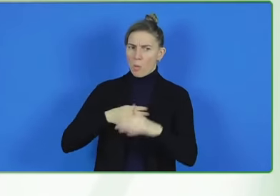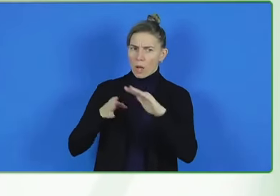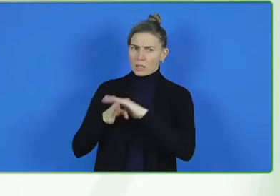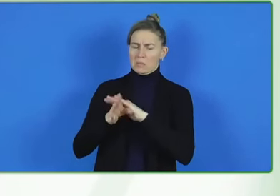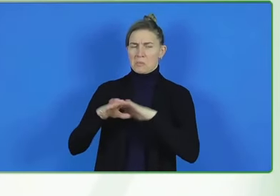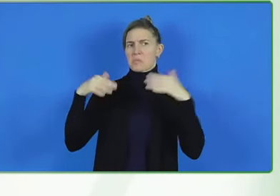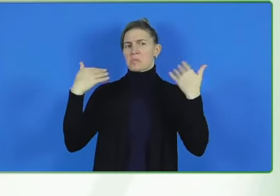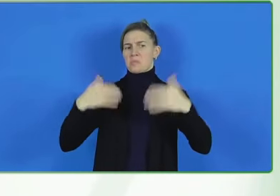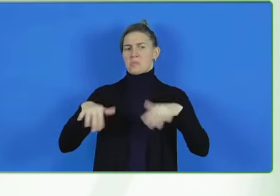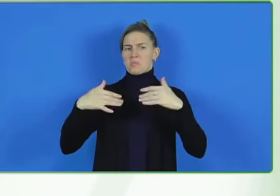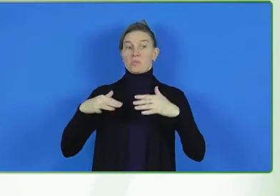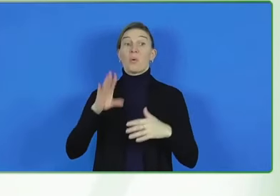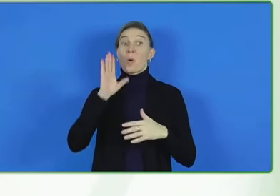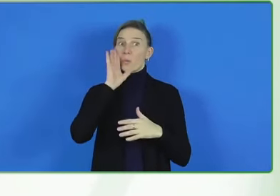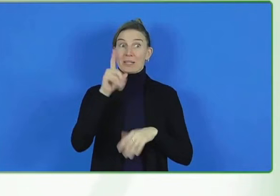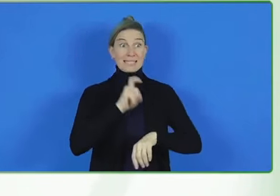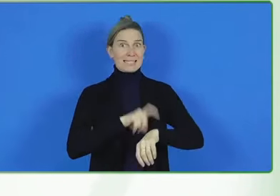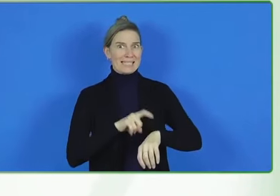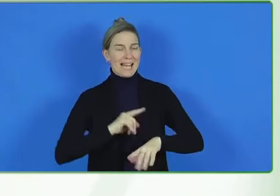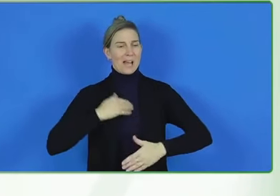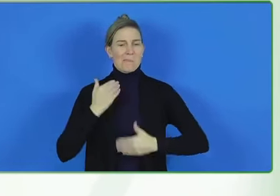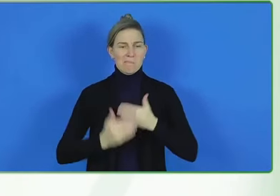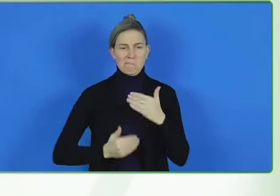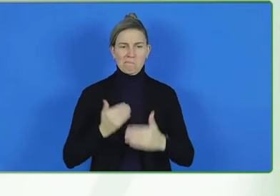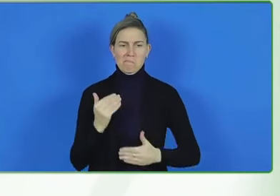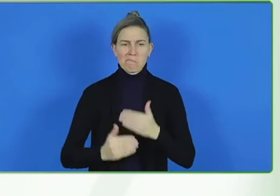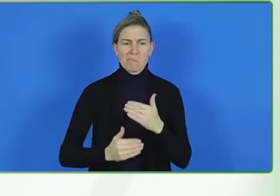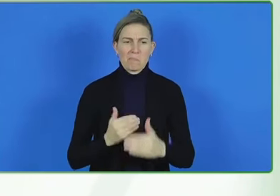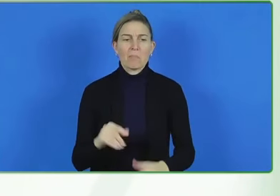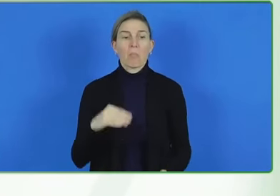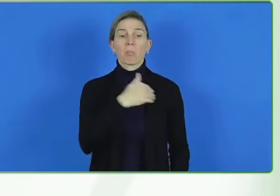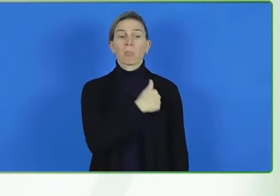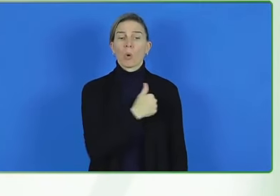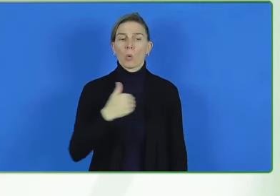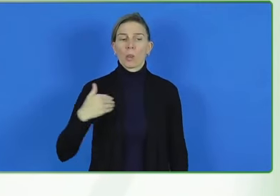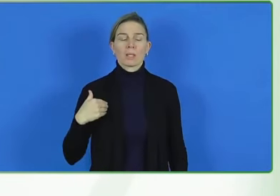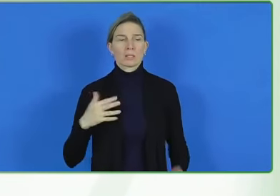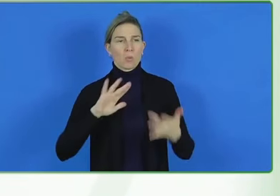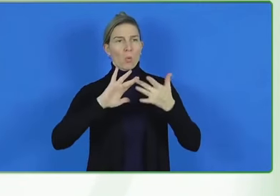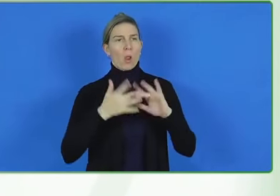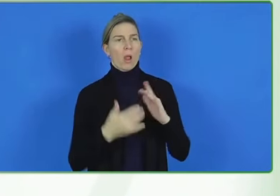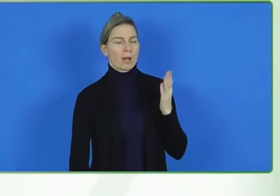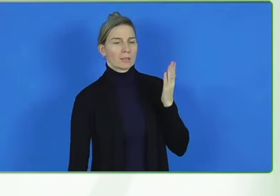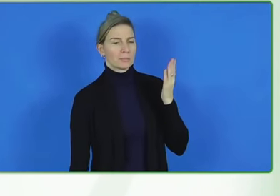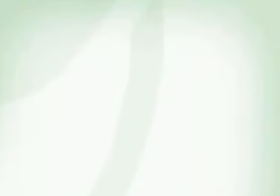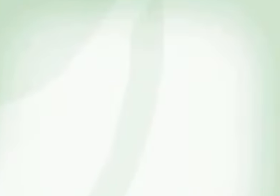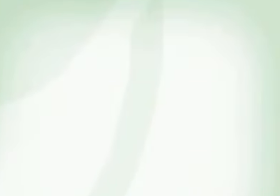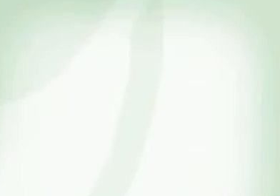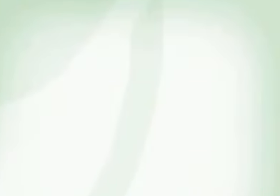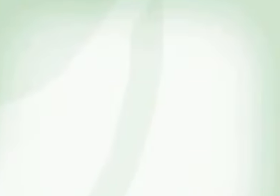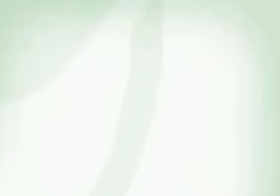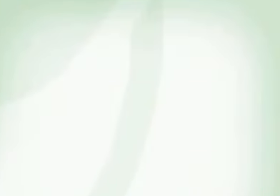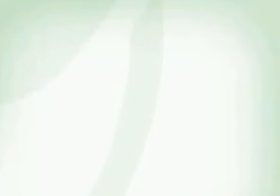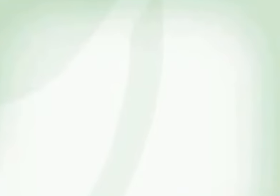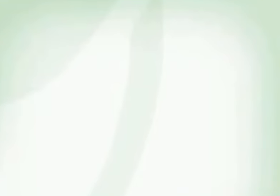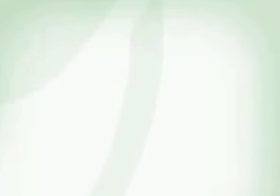going to keep moving to stay on time. We're now moving to Poland Online. And I'm happy to introduce now